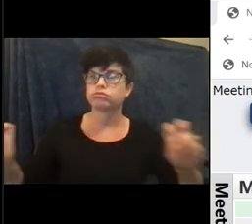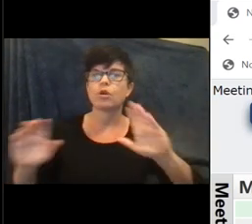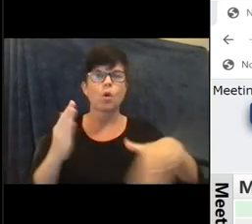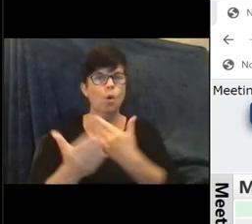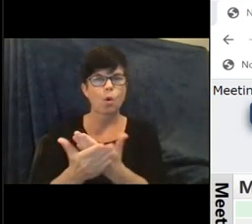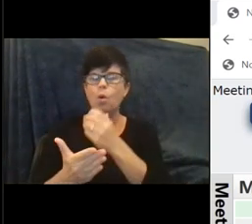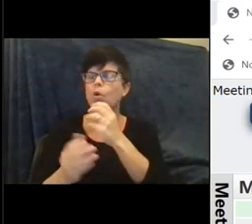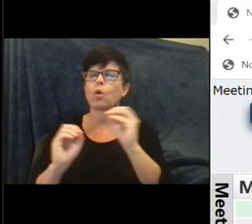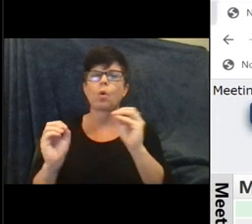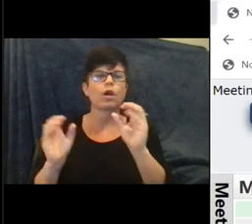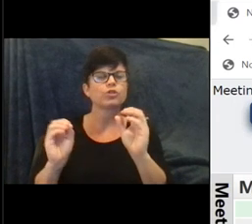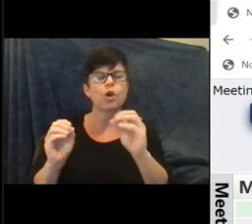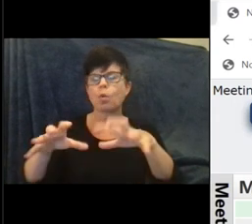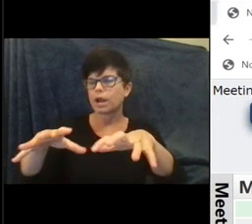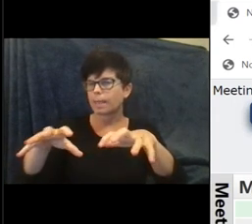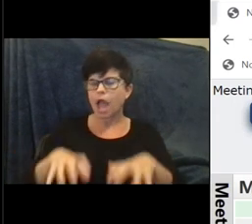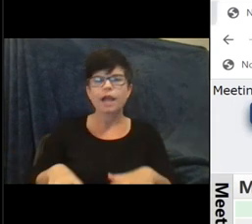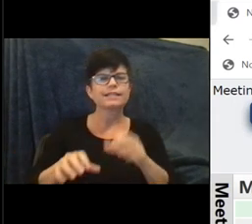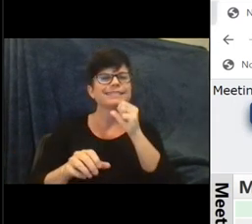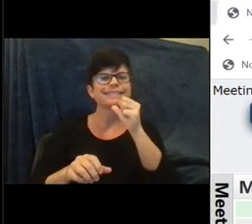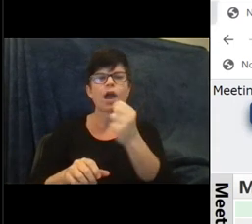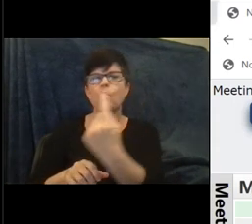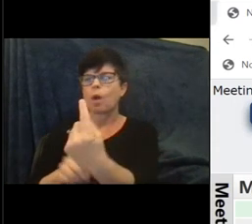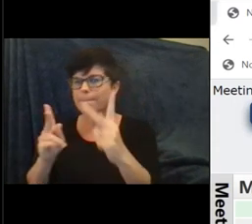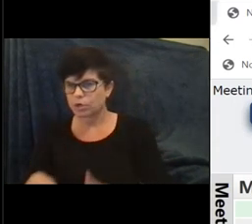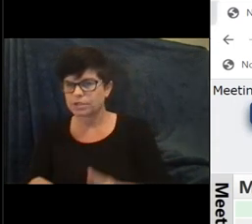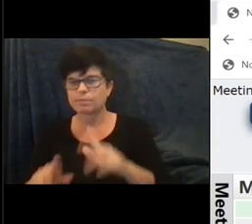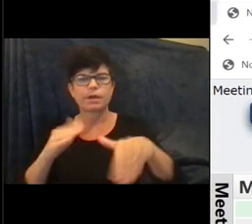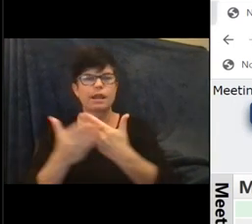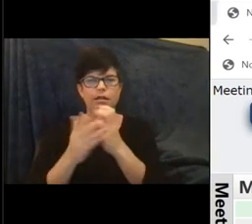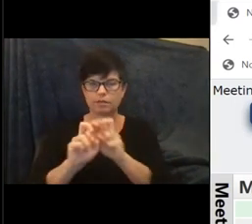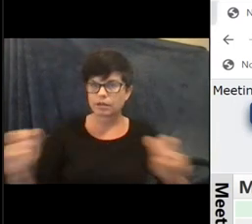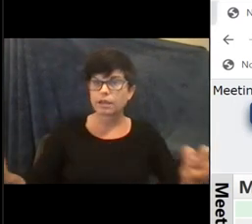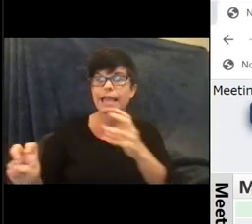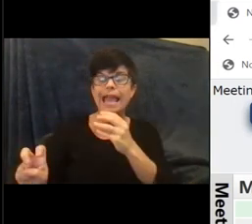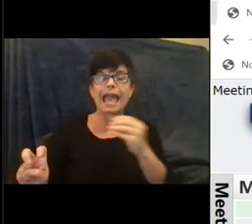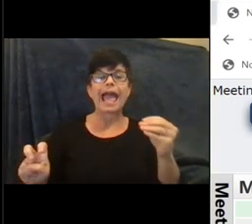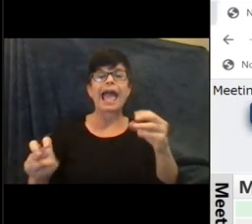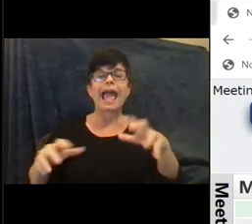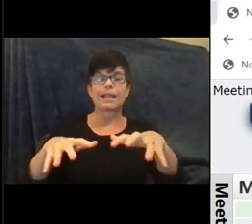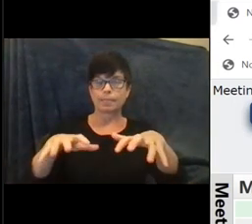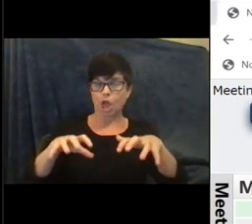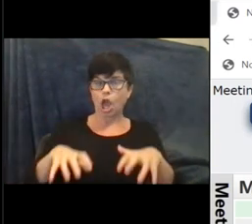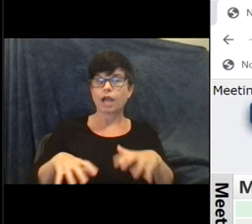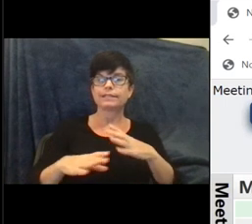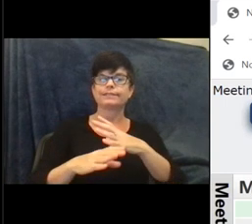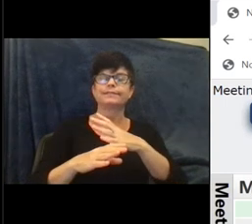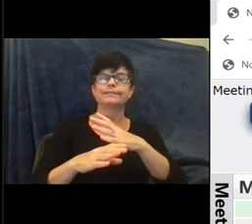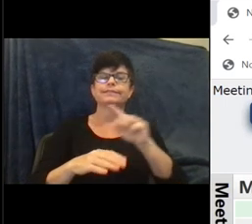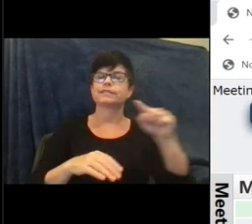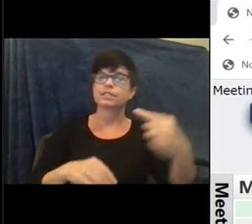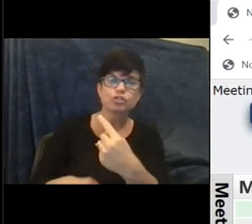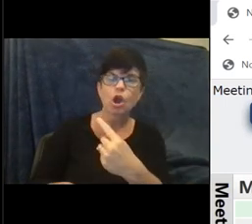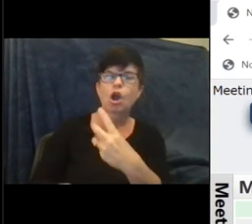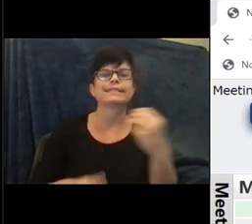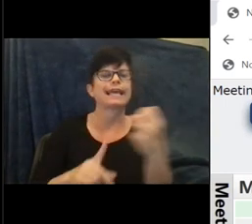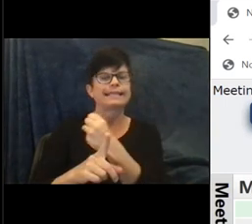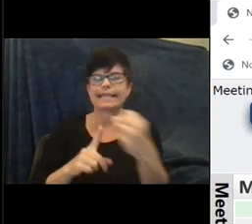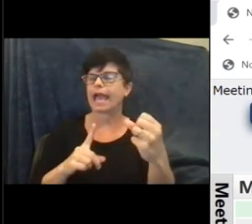audience. Personal attacks and such are strictly prohibited. After the last person in the chamber has spoken, we will proceed with those